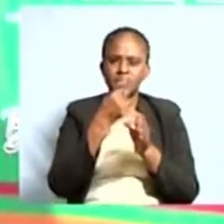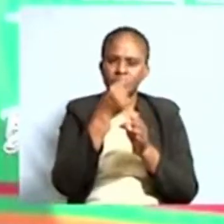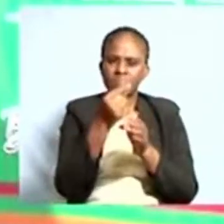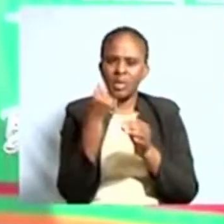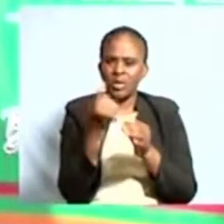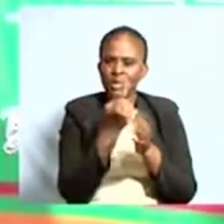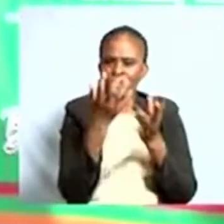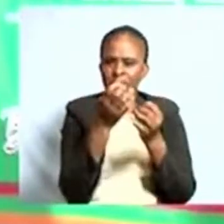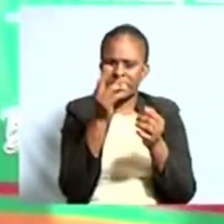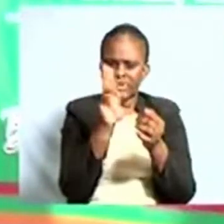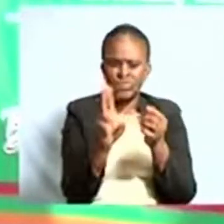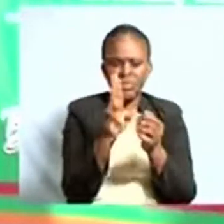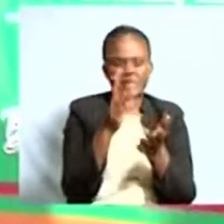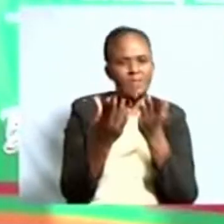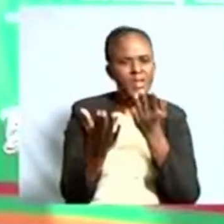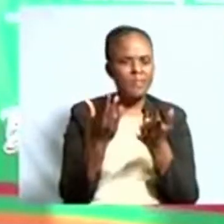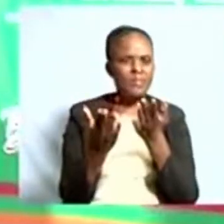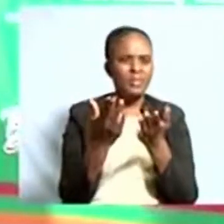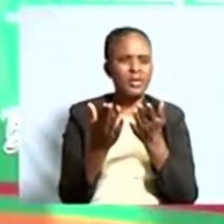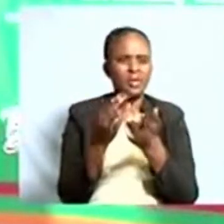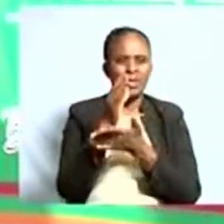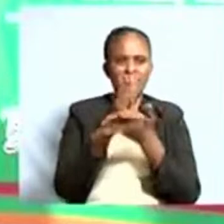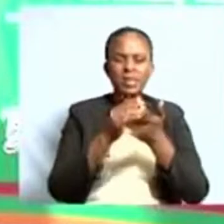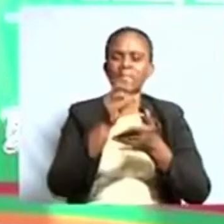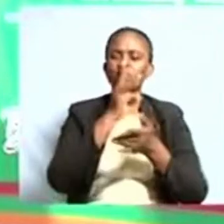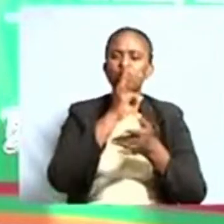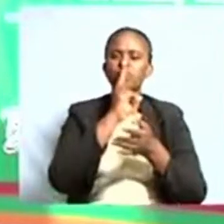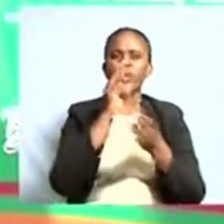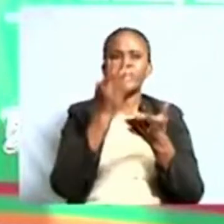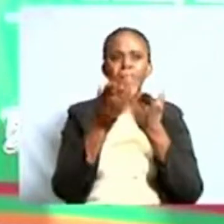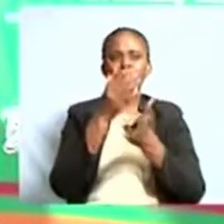want to use it, maybe just to get some water and drink.